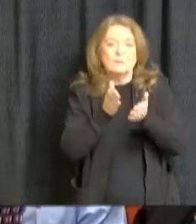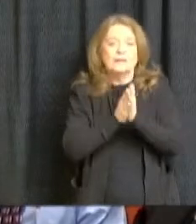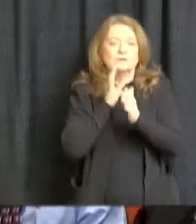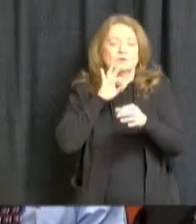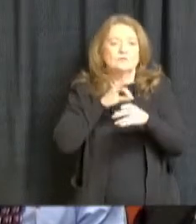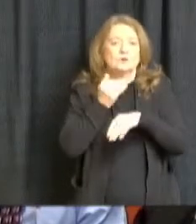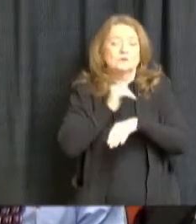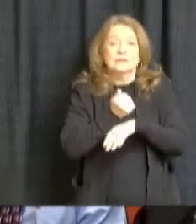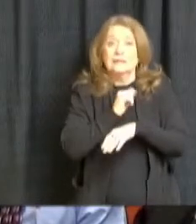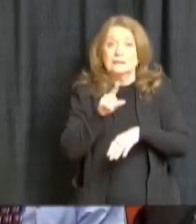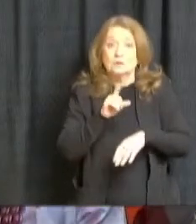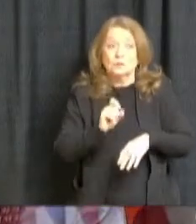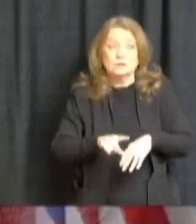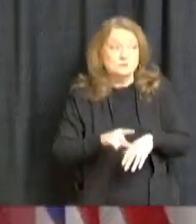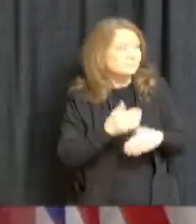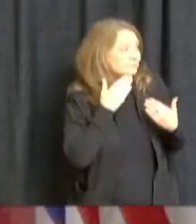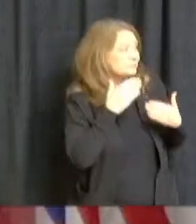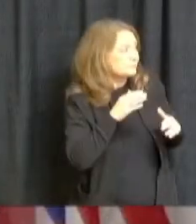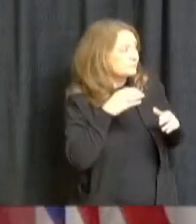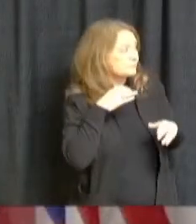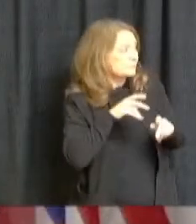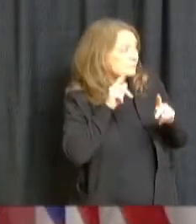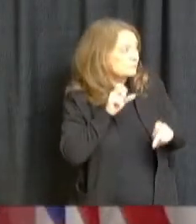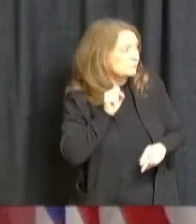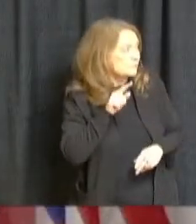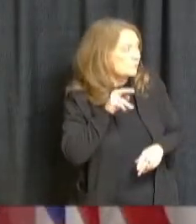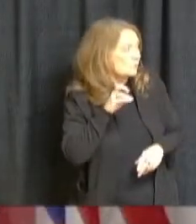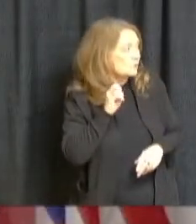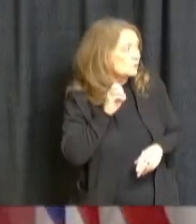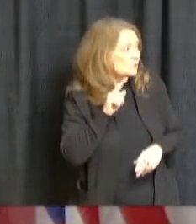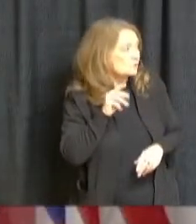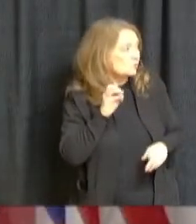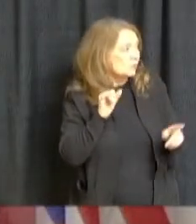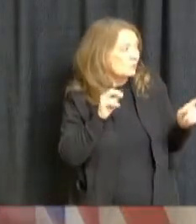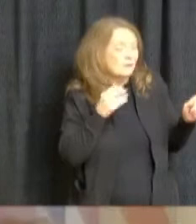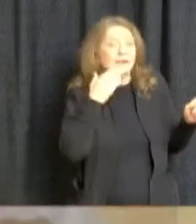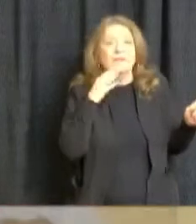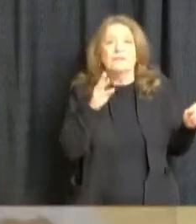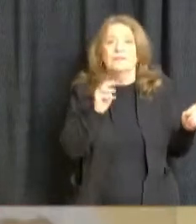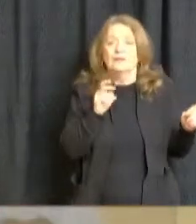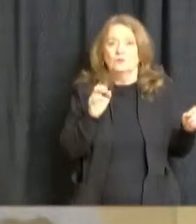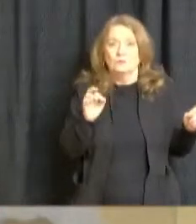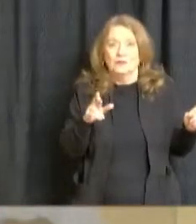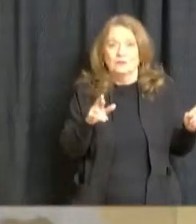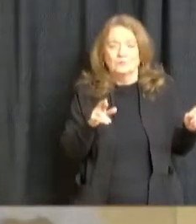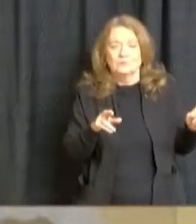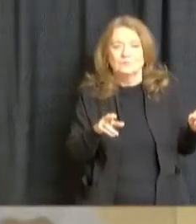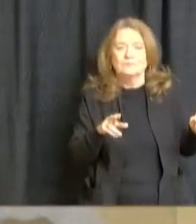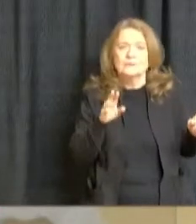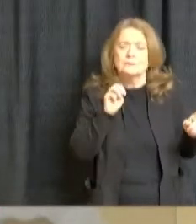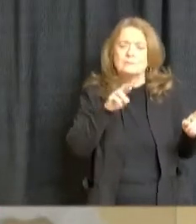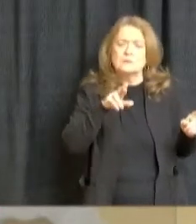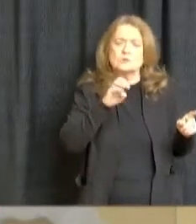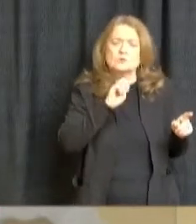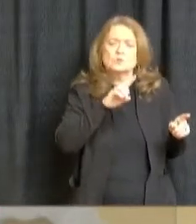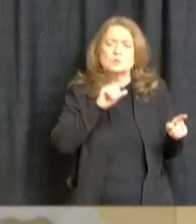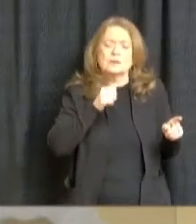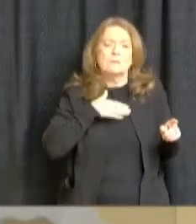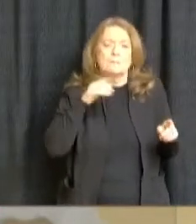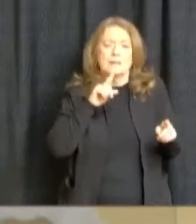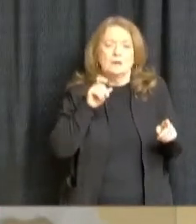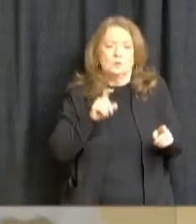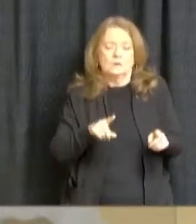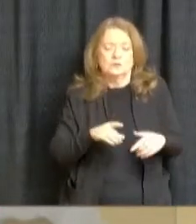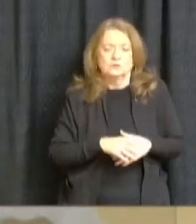Any questions? Thank you. Councilperson Streetman, you're recognized. Thank you, Mayor. Mr. Rita, my question would